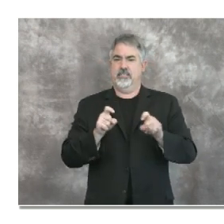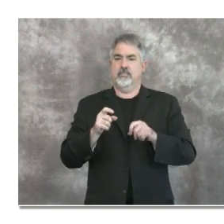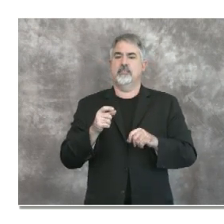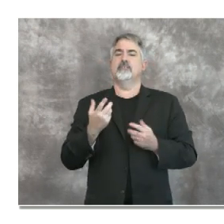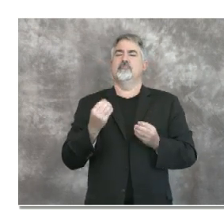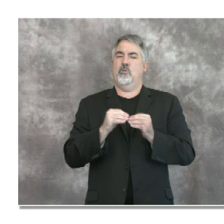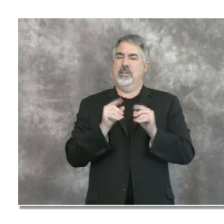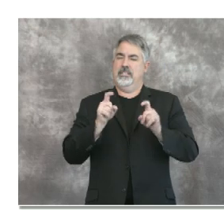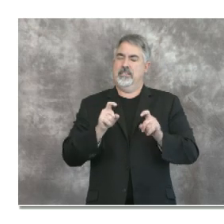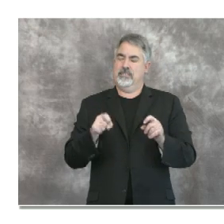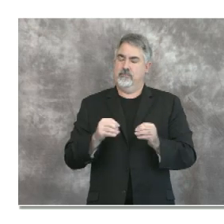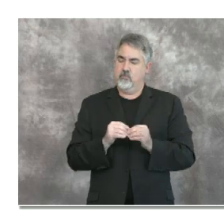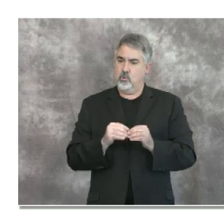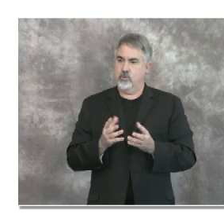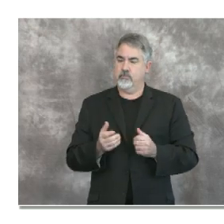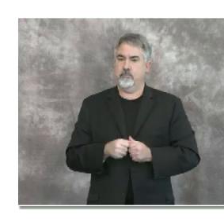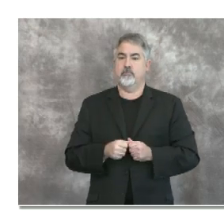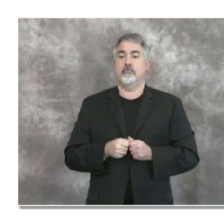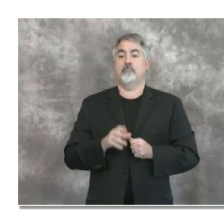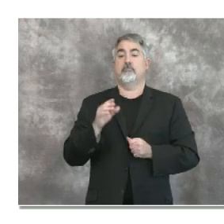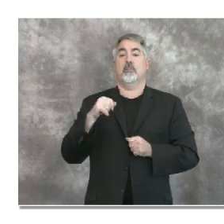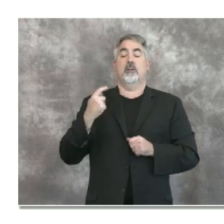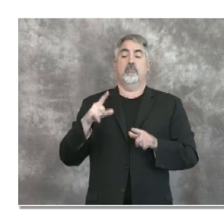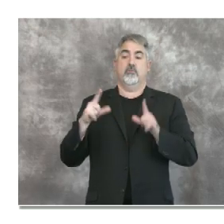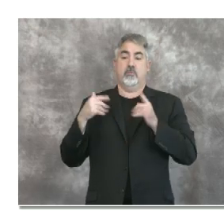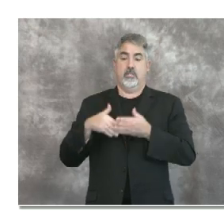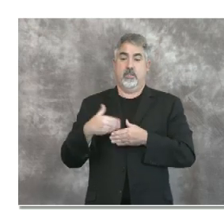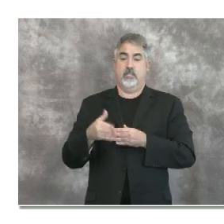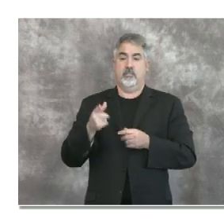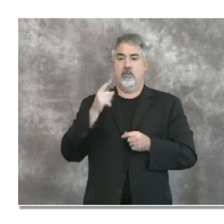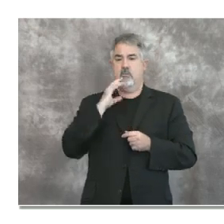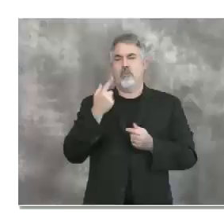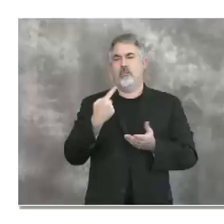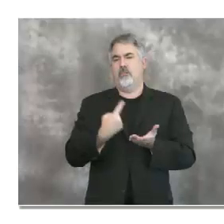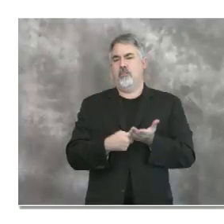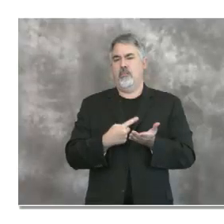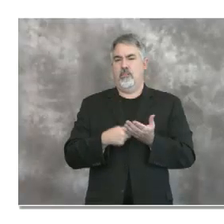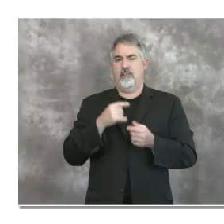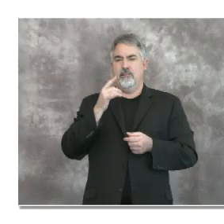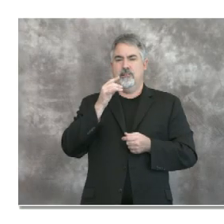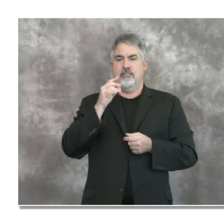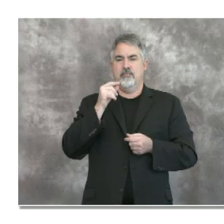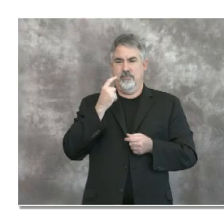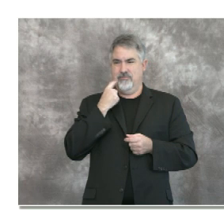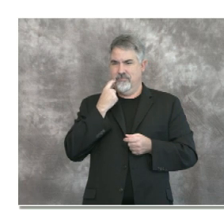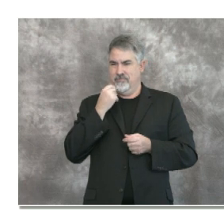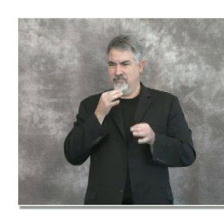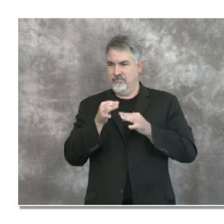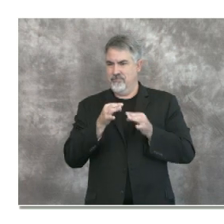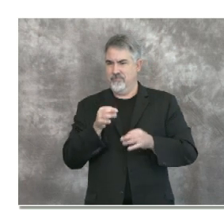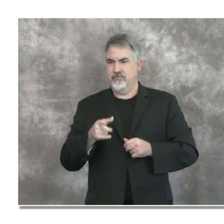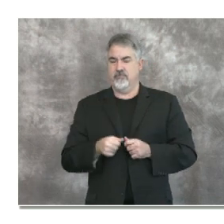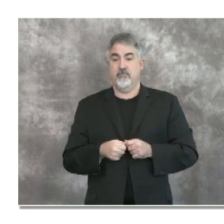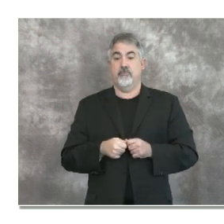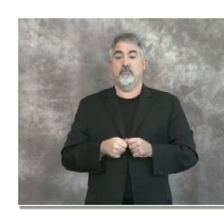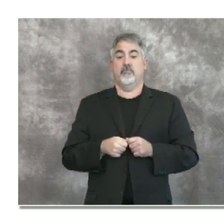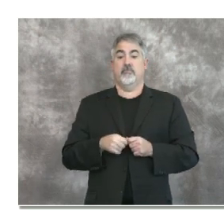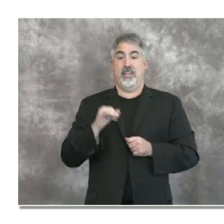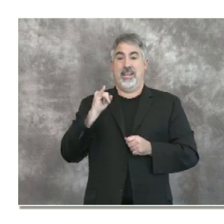doing. The second one that you'll see here is the one I alluded to earlier, and this is the breakdown of